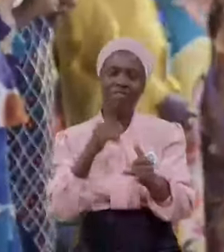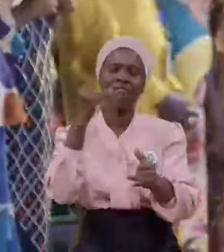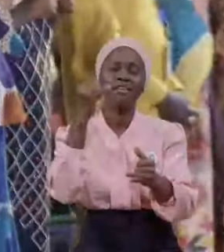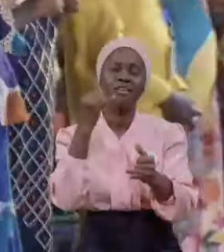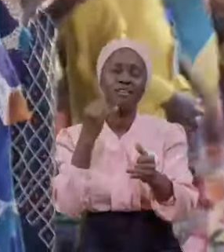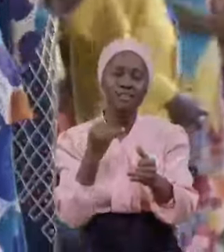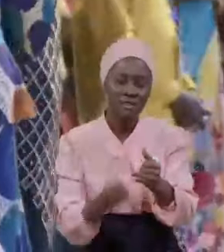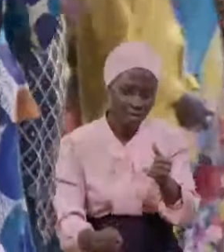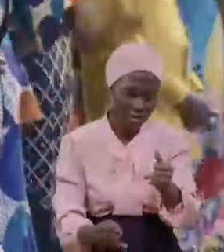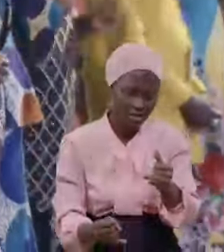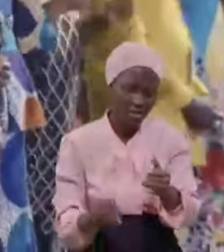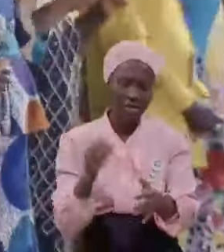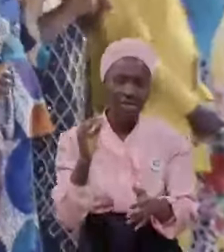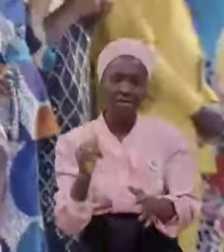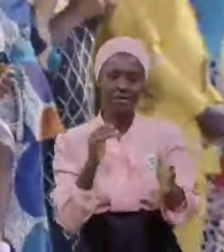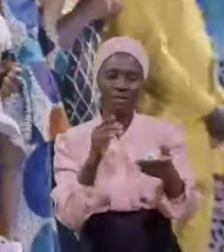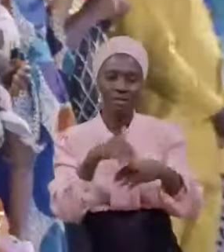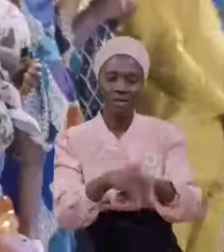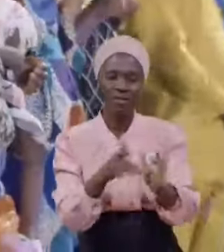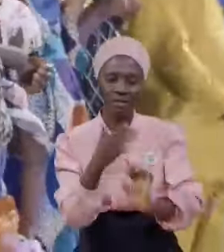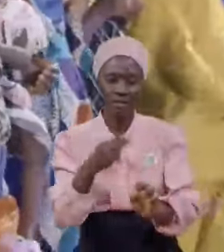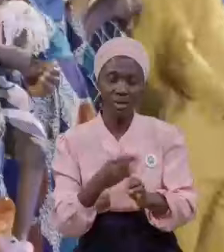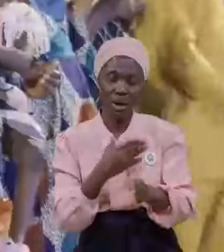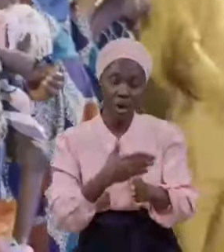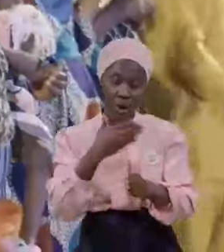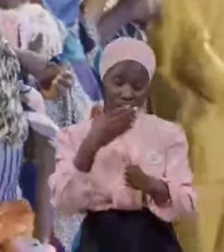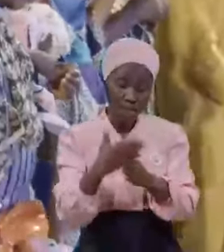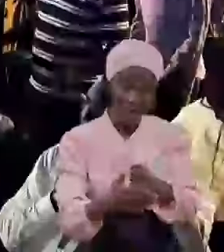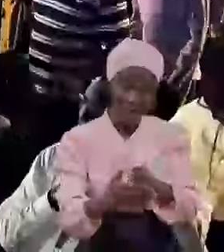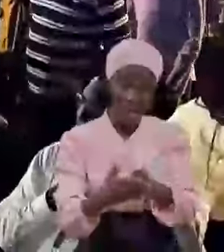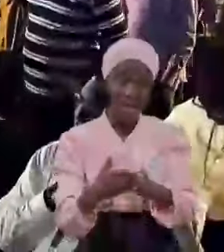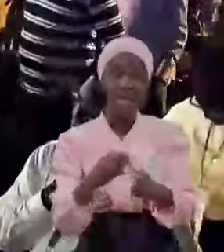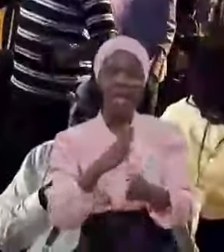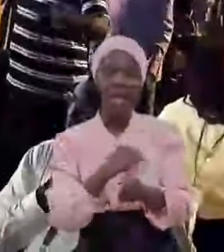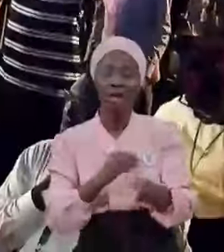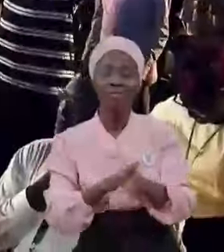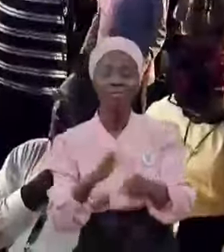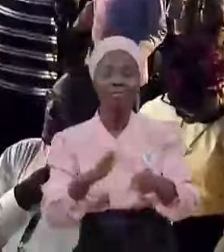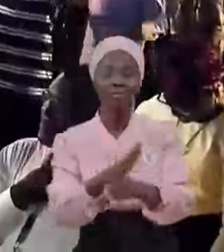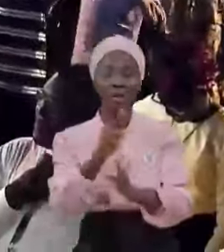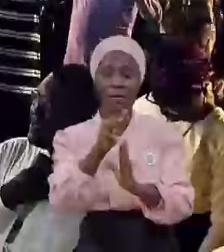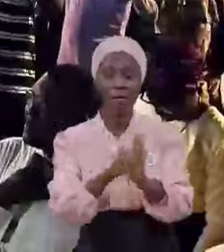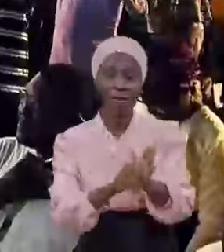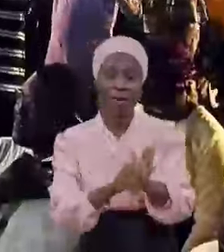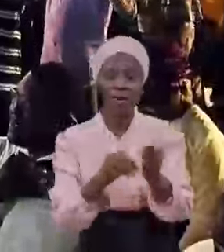Completion tonight. Amen. Fulfillment tonight in every life in Jesus' name.